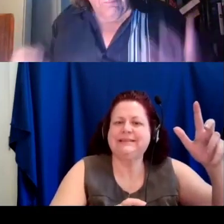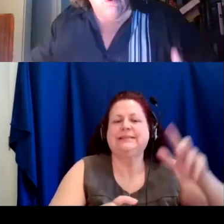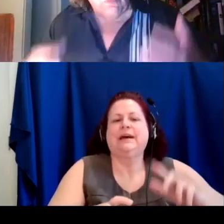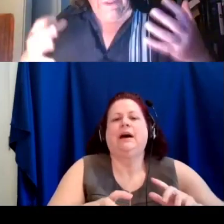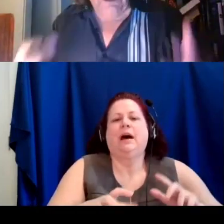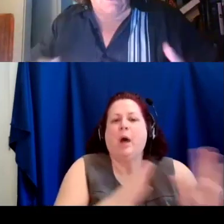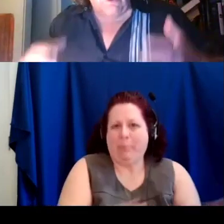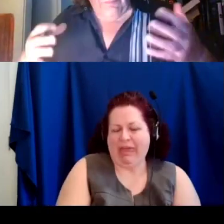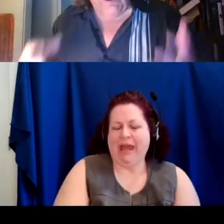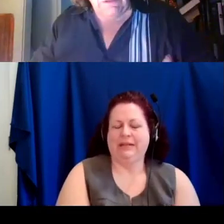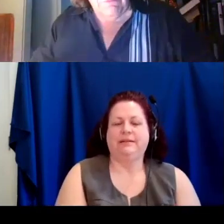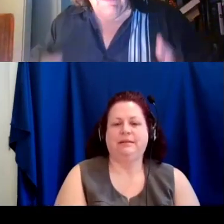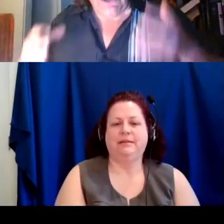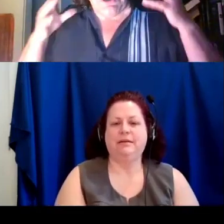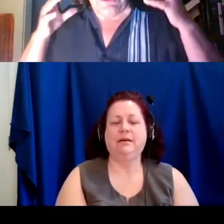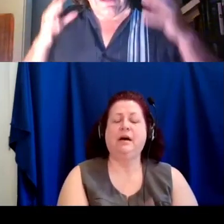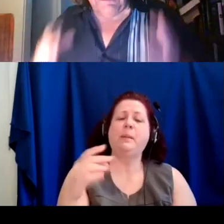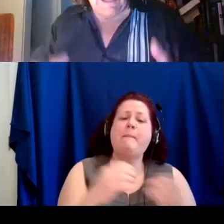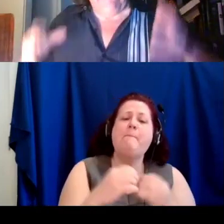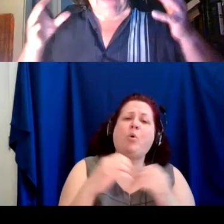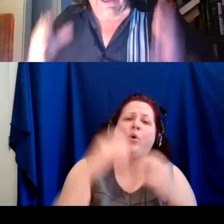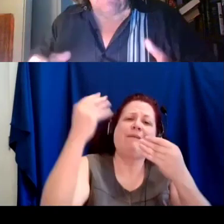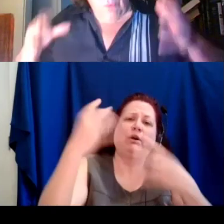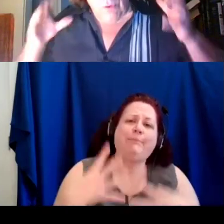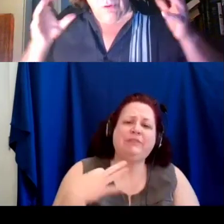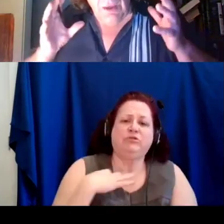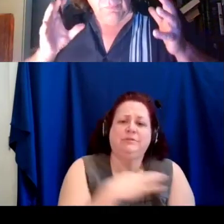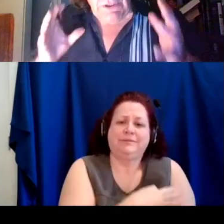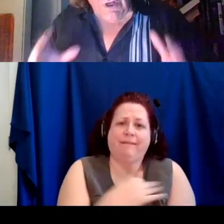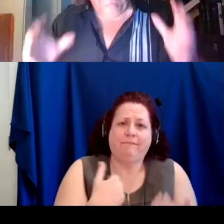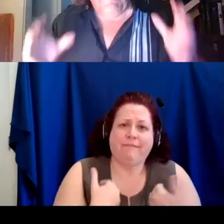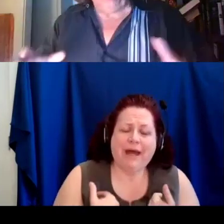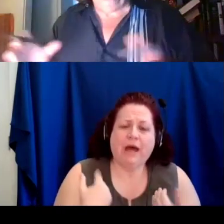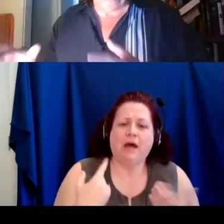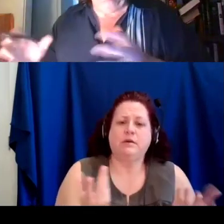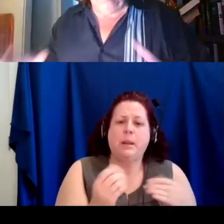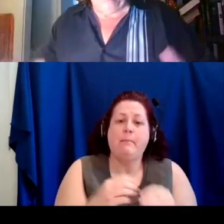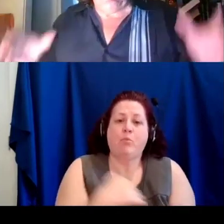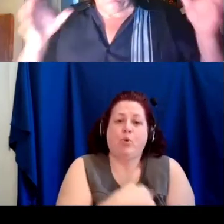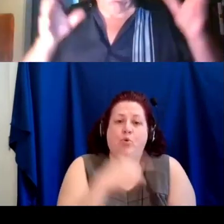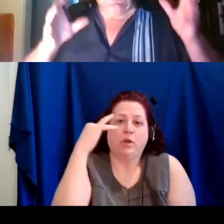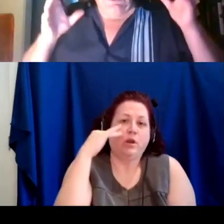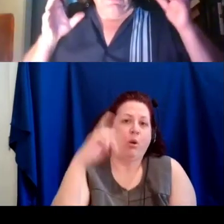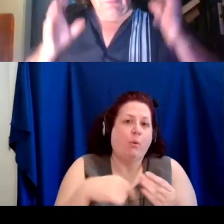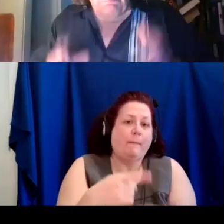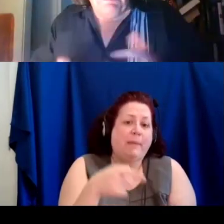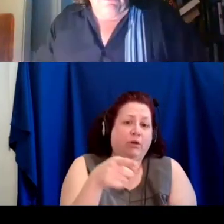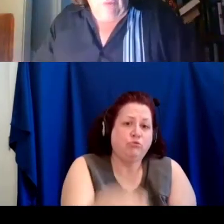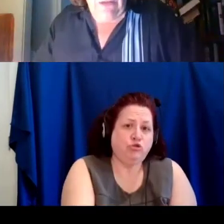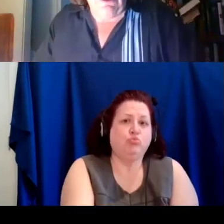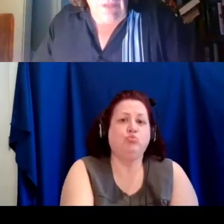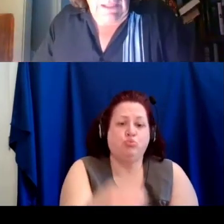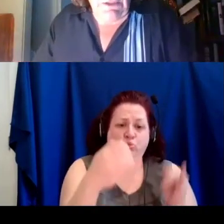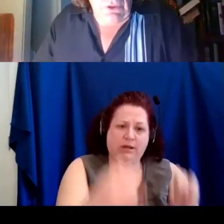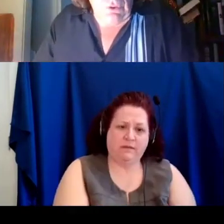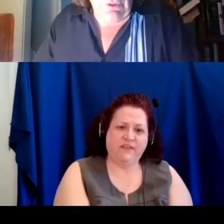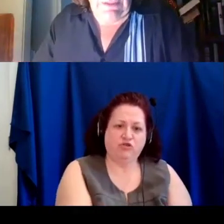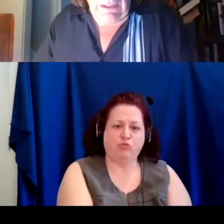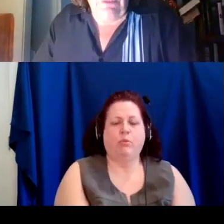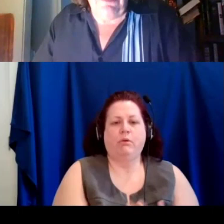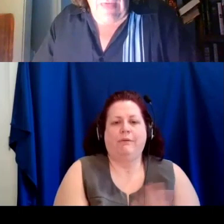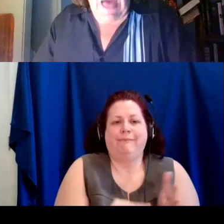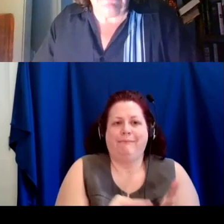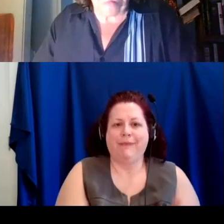that the more we know, the more information that staff has, the more we know about you as an individual, the greater